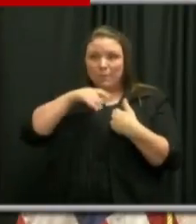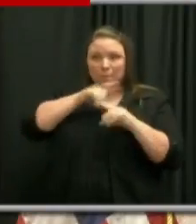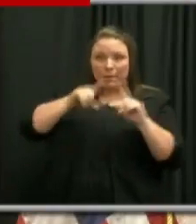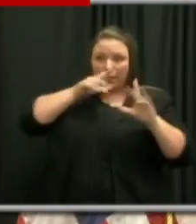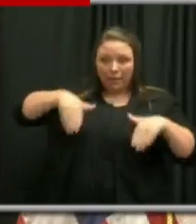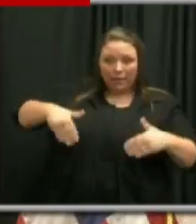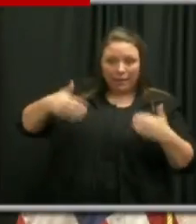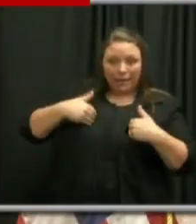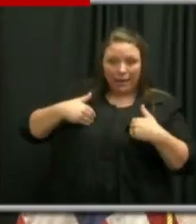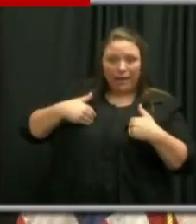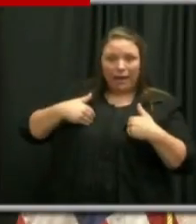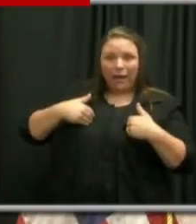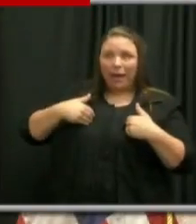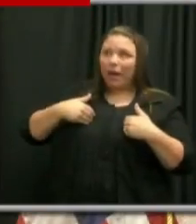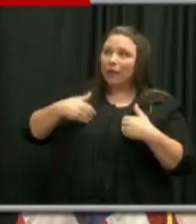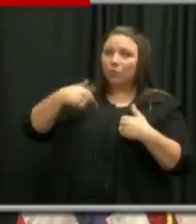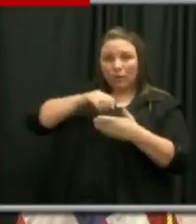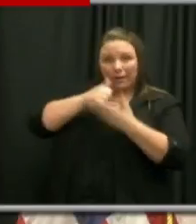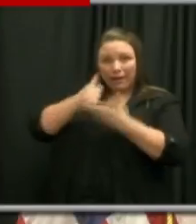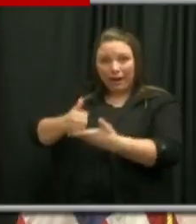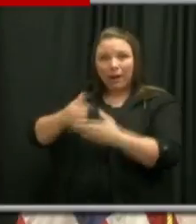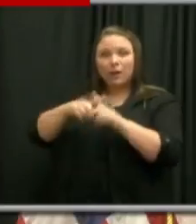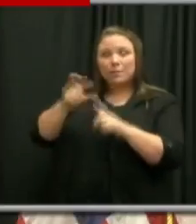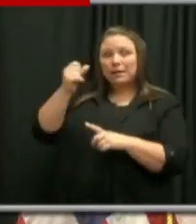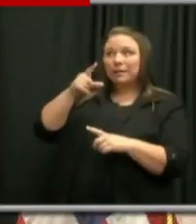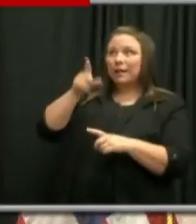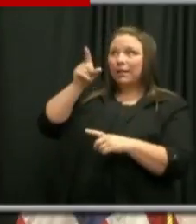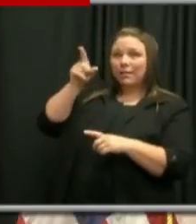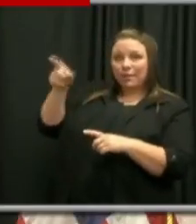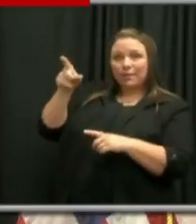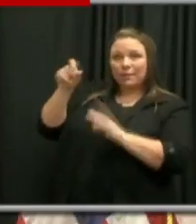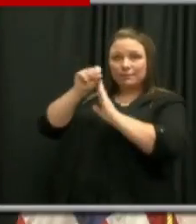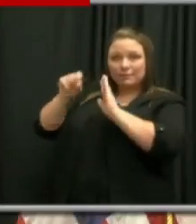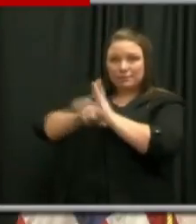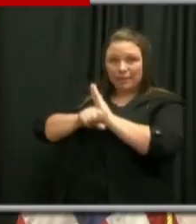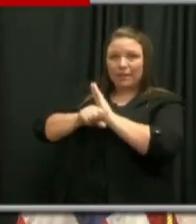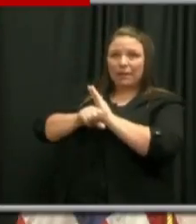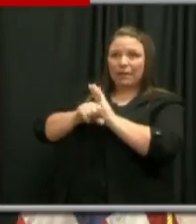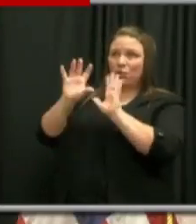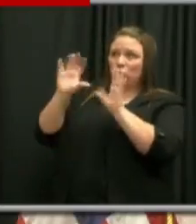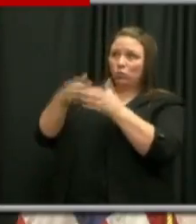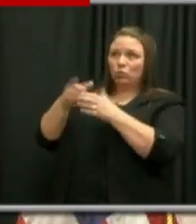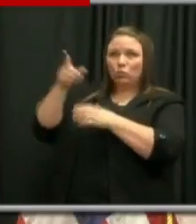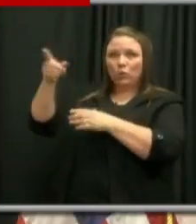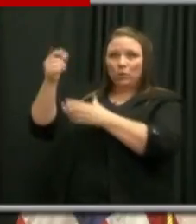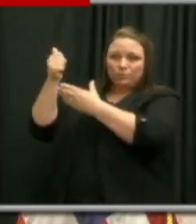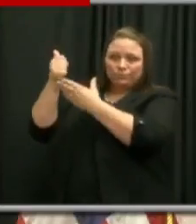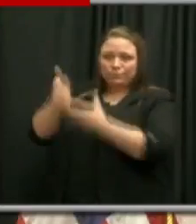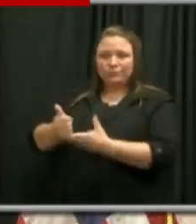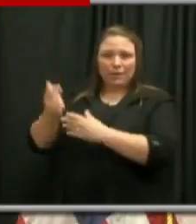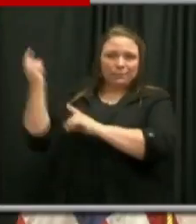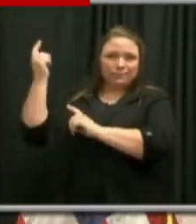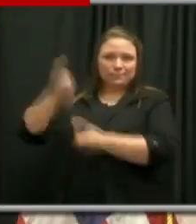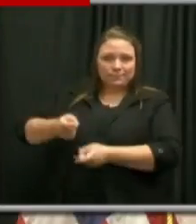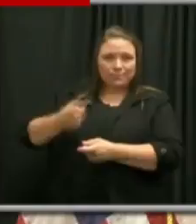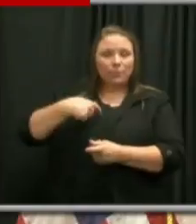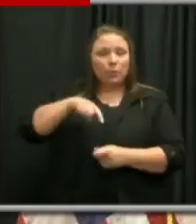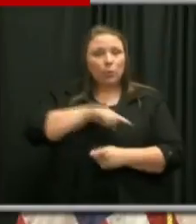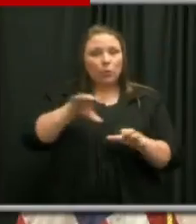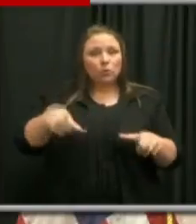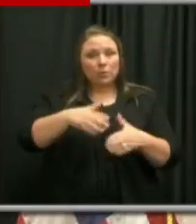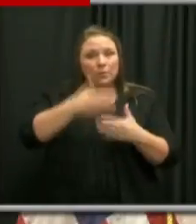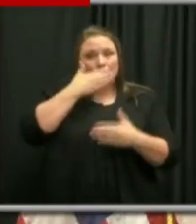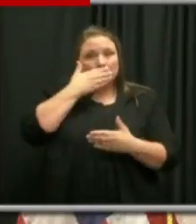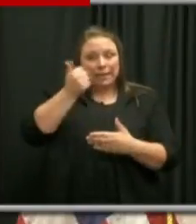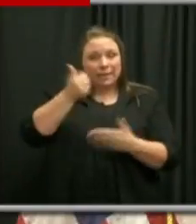but understand at the end of the day, the Unified Command and the state are really helping get that for us. So we'll do our best to